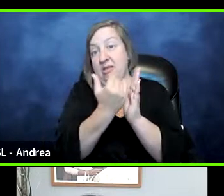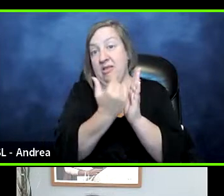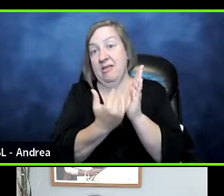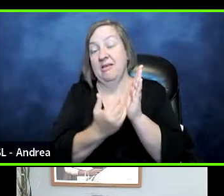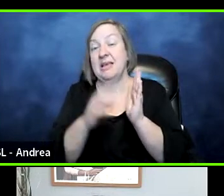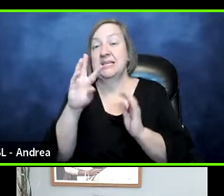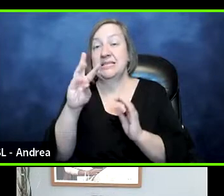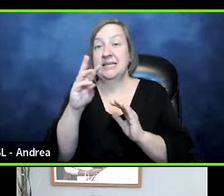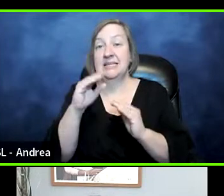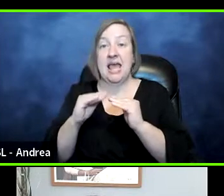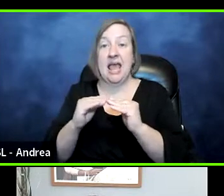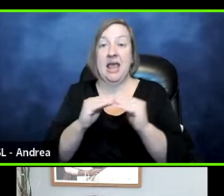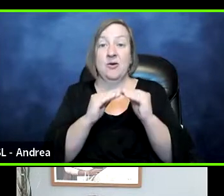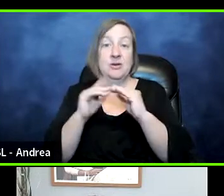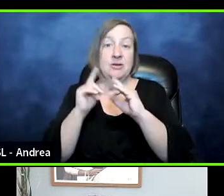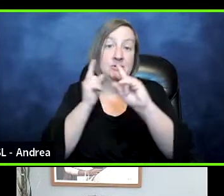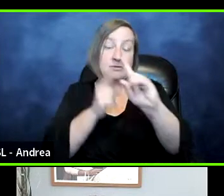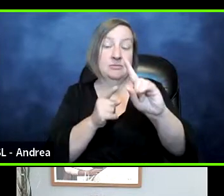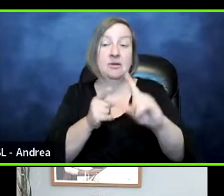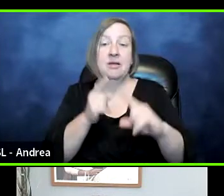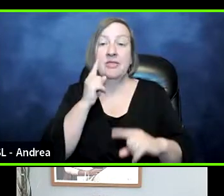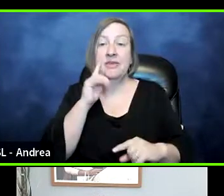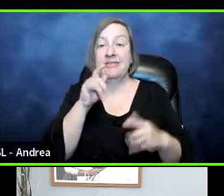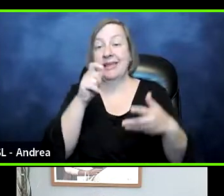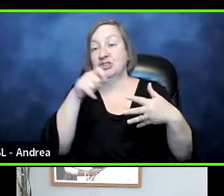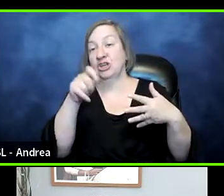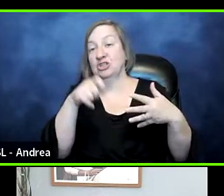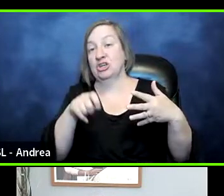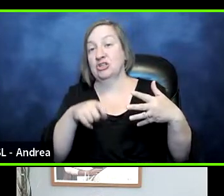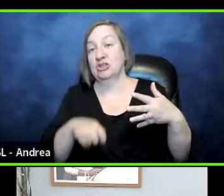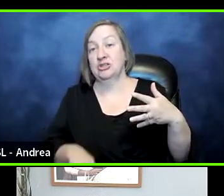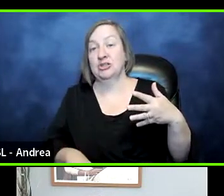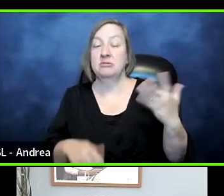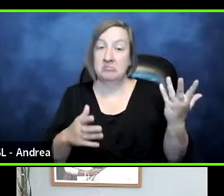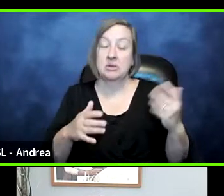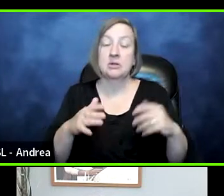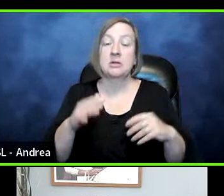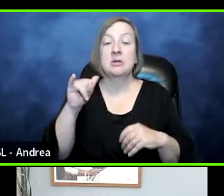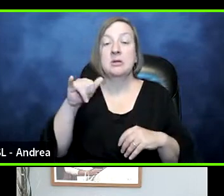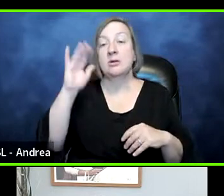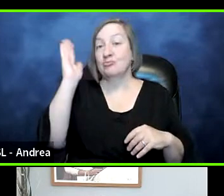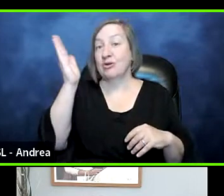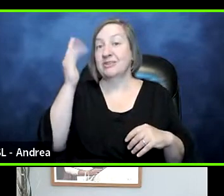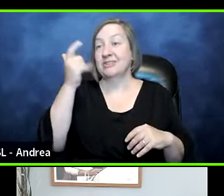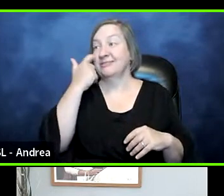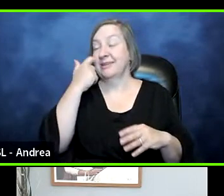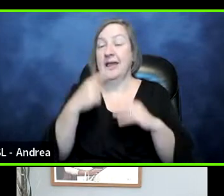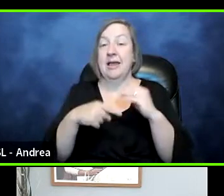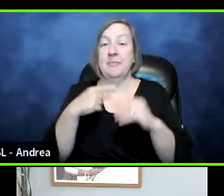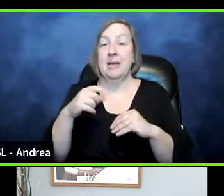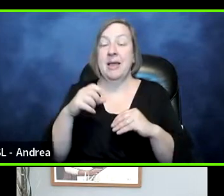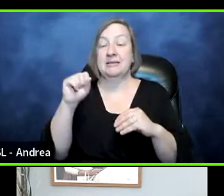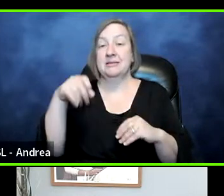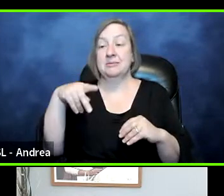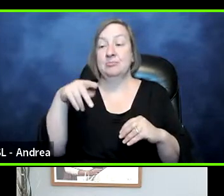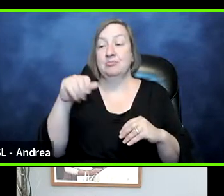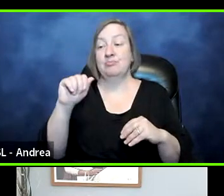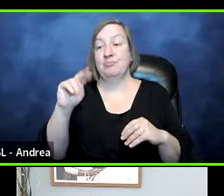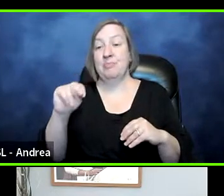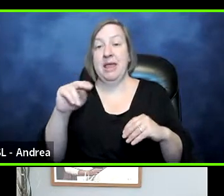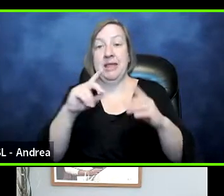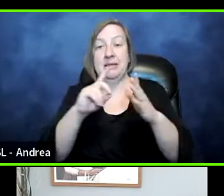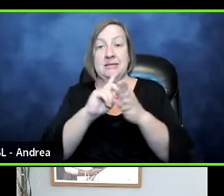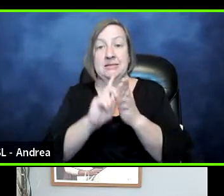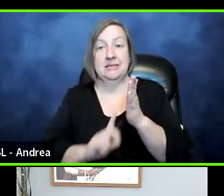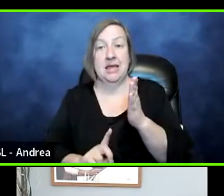equity objectives and just treat that like a checklist. So taking the presentation we just got about the span design,